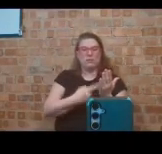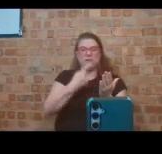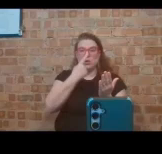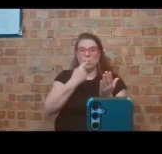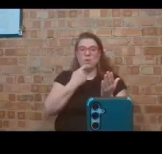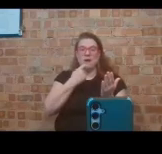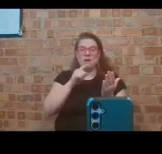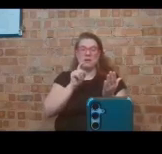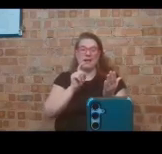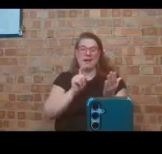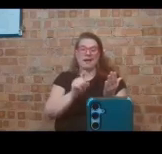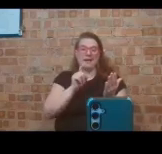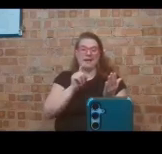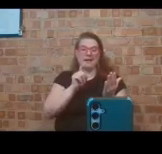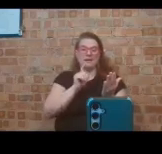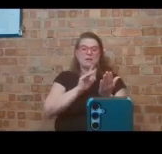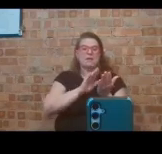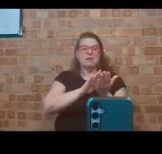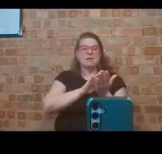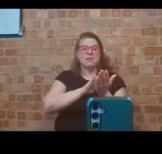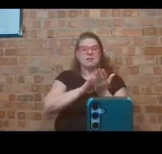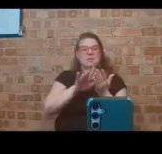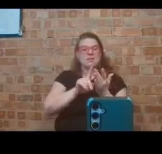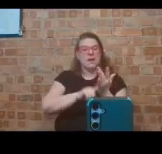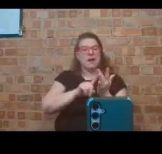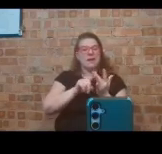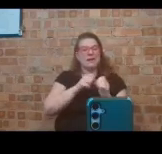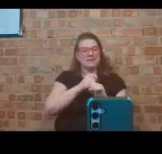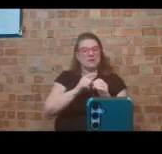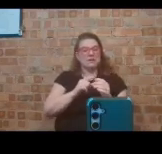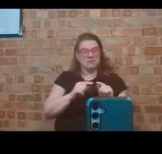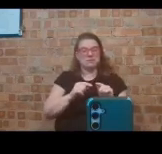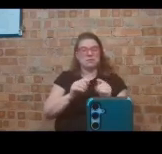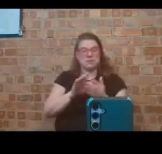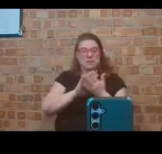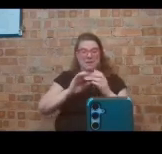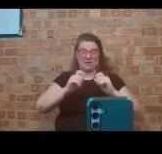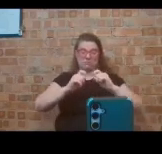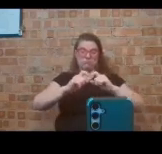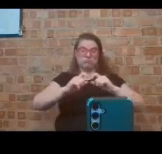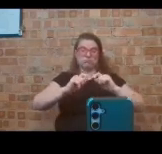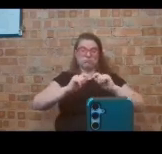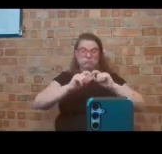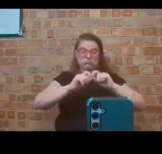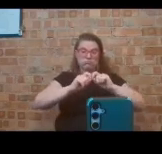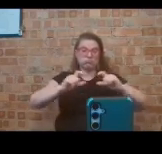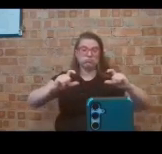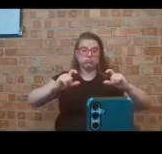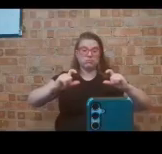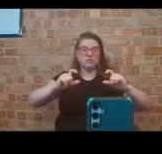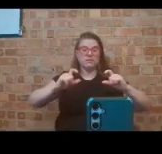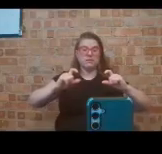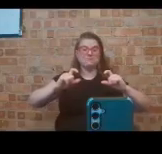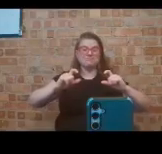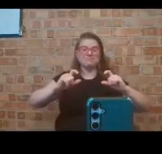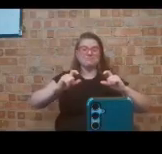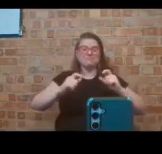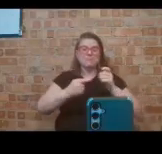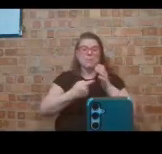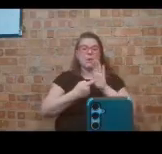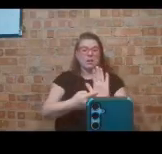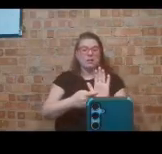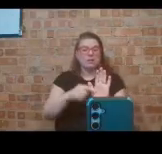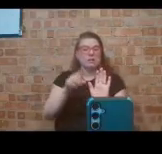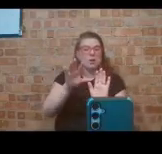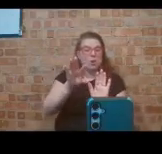which will customize the way that the highlighting is, and it'll display, as you can see in the highlight menu, you've got the option to